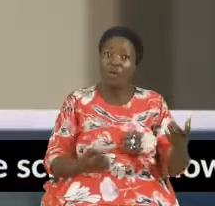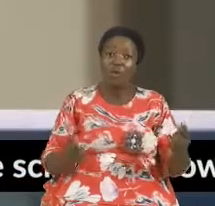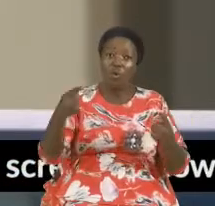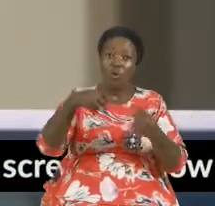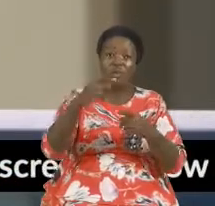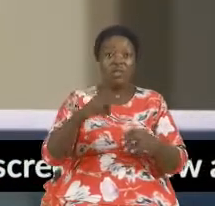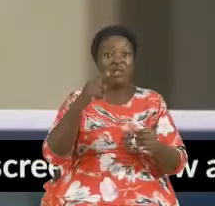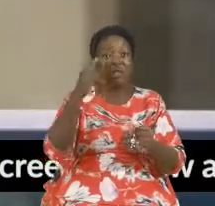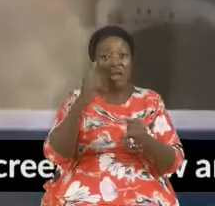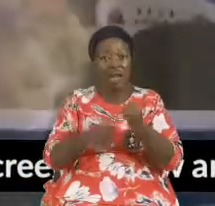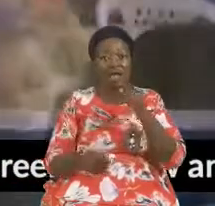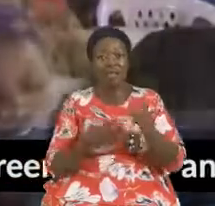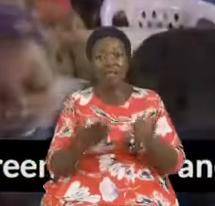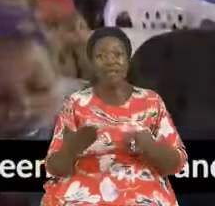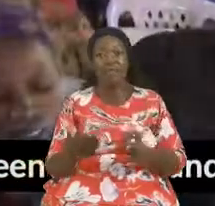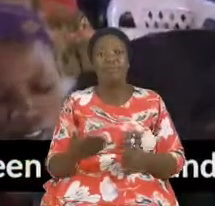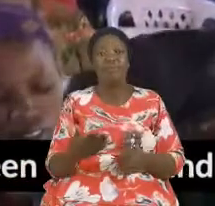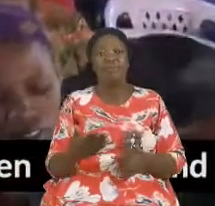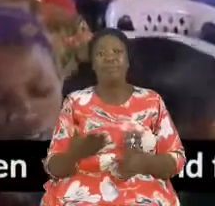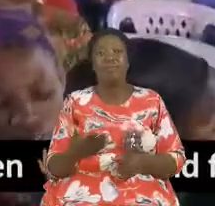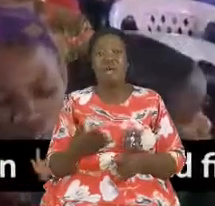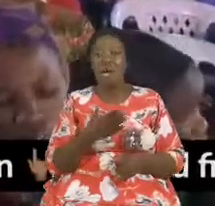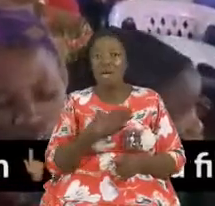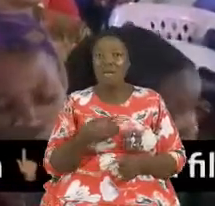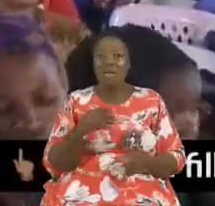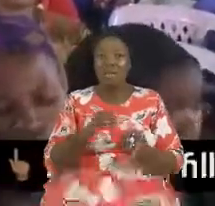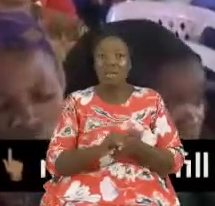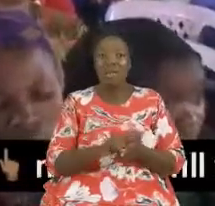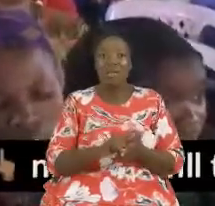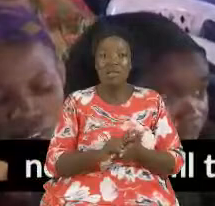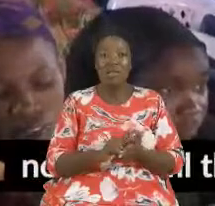Please remember, you have to wait to the very end.